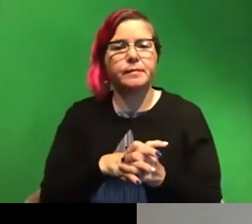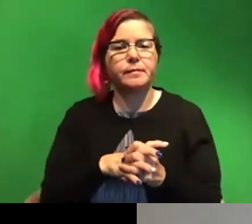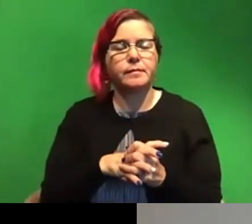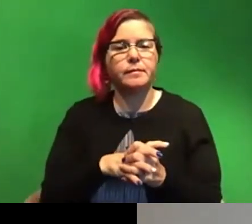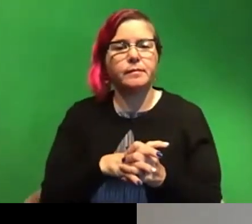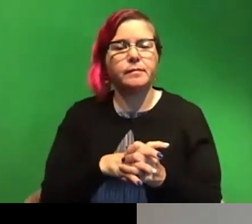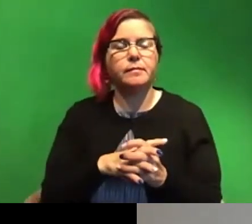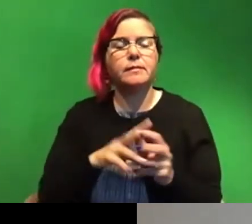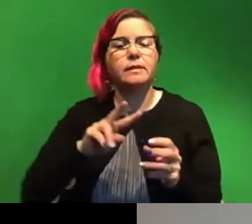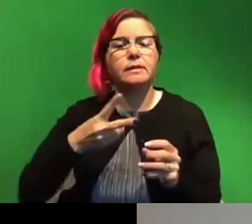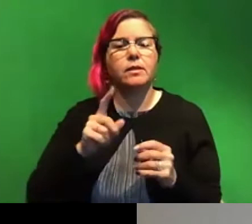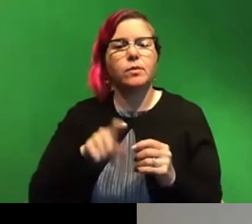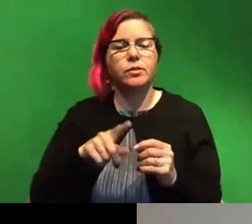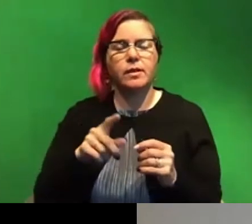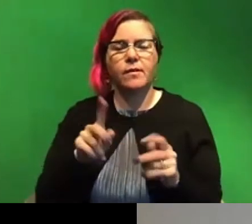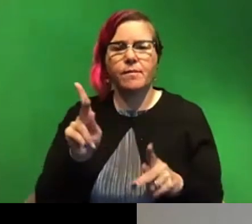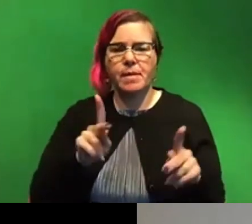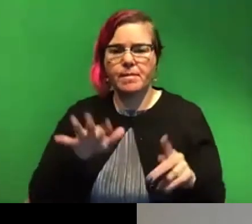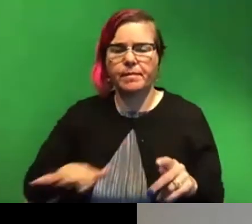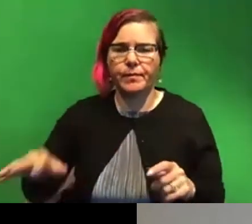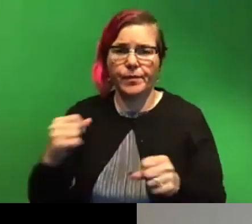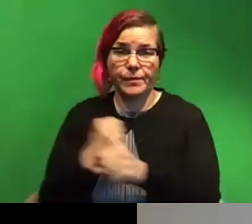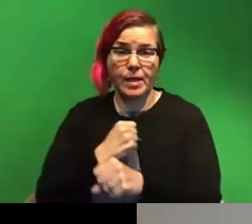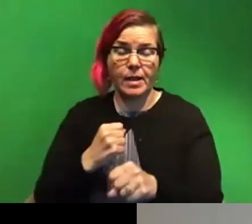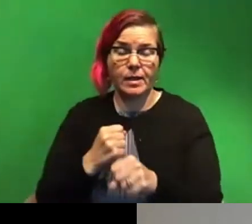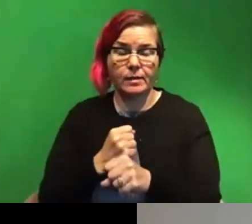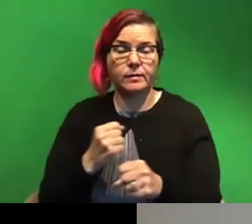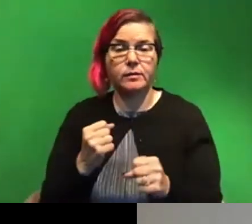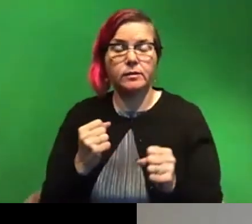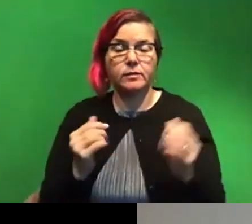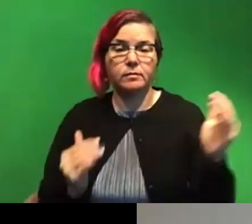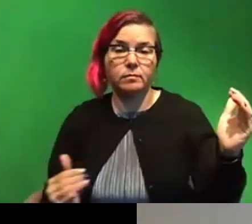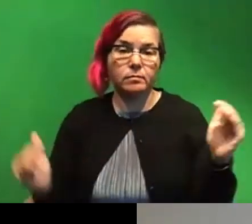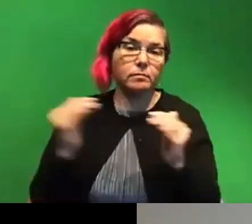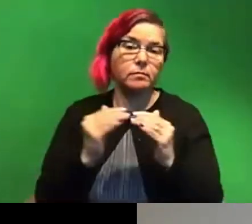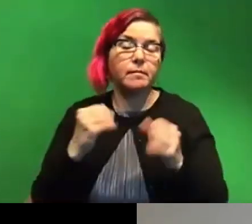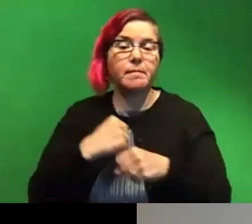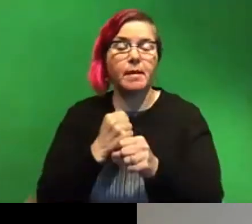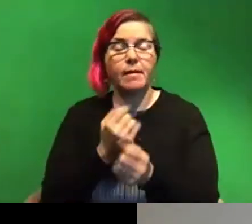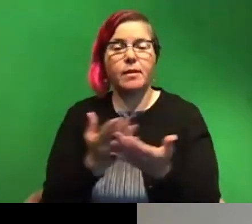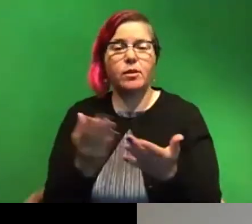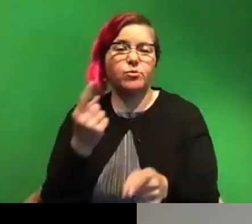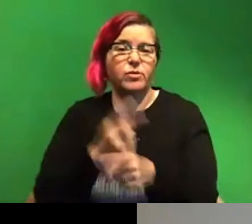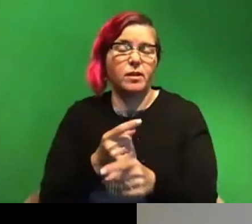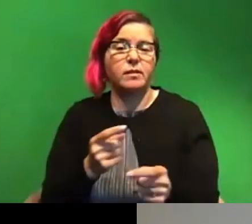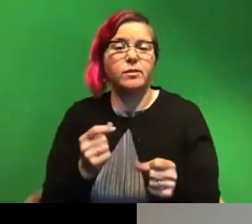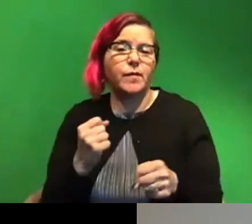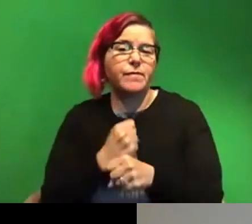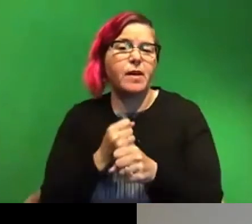that you had, are there people out there fighting to make this right and to fight the